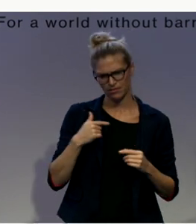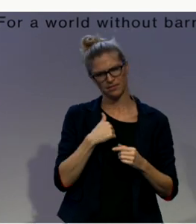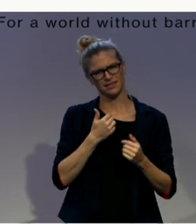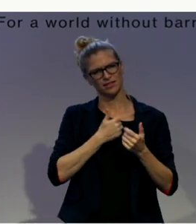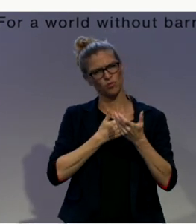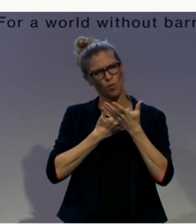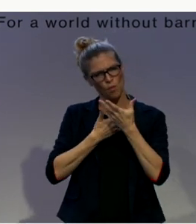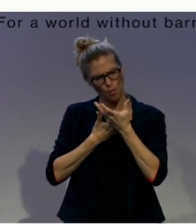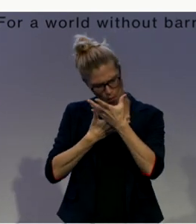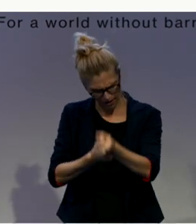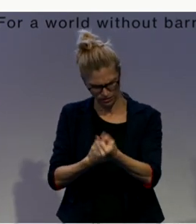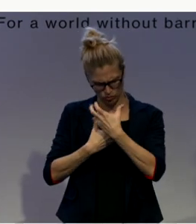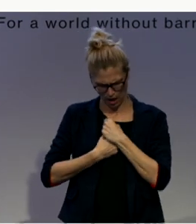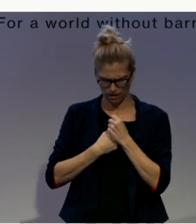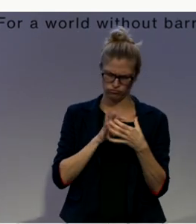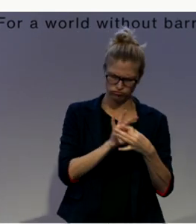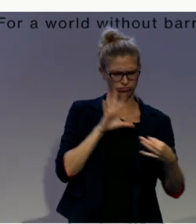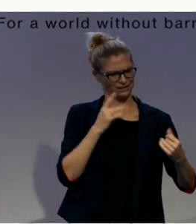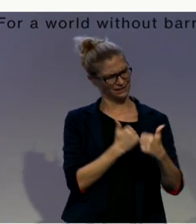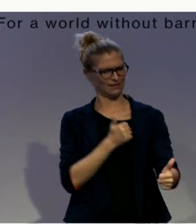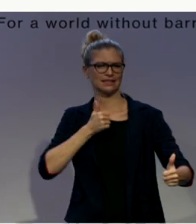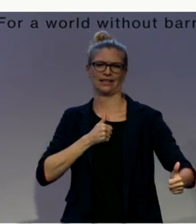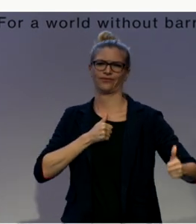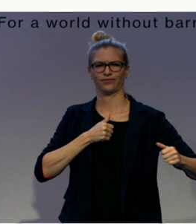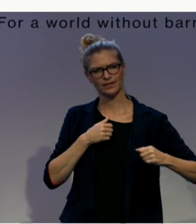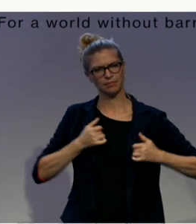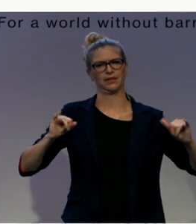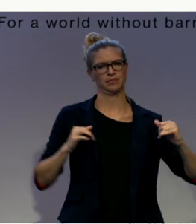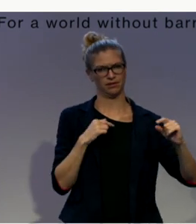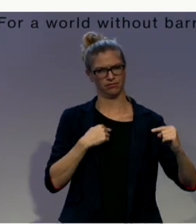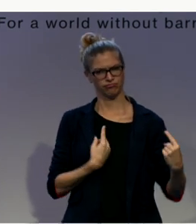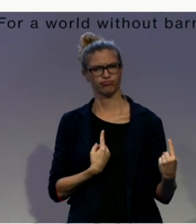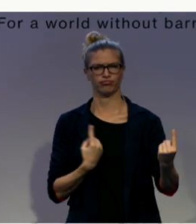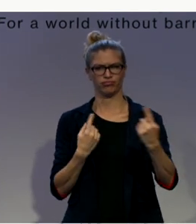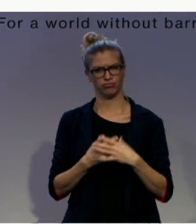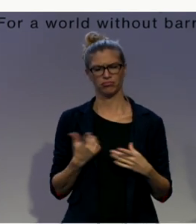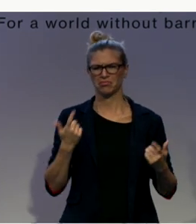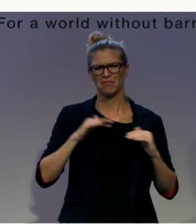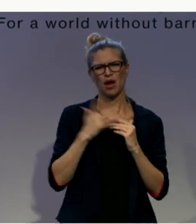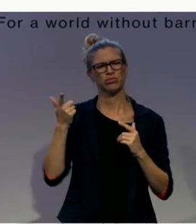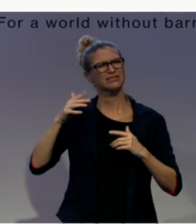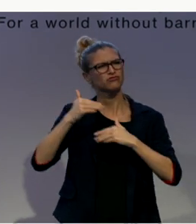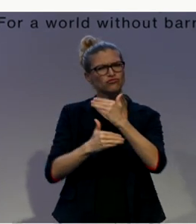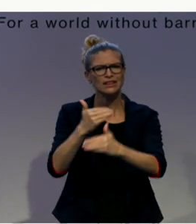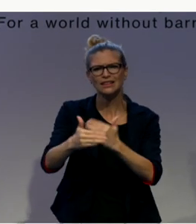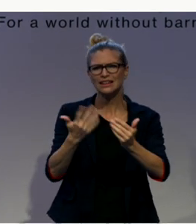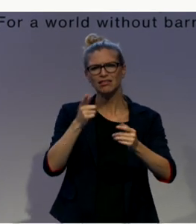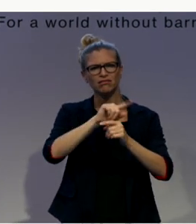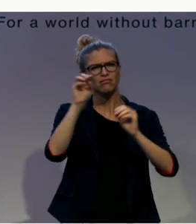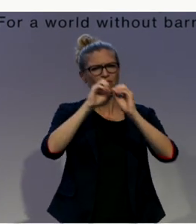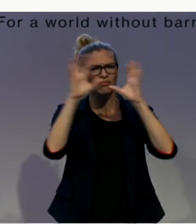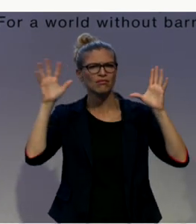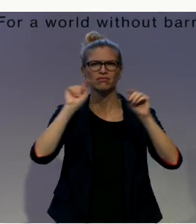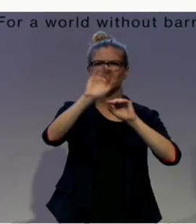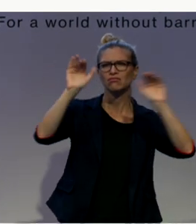but how do you work with the rest of the society? Because it's the biggest problem we face in Turkey, actually. Yes. Thank you.